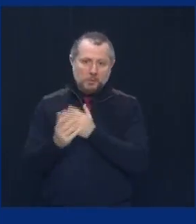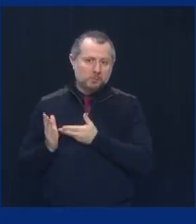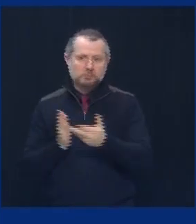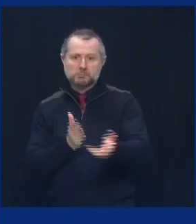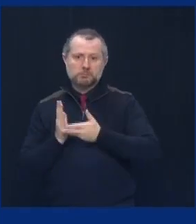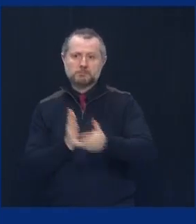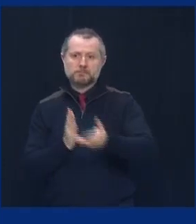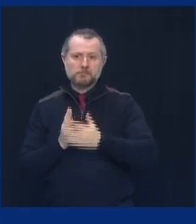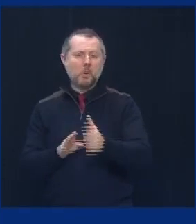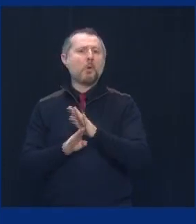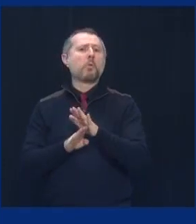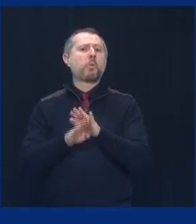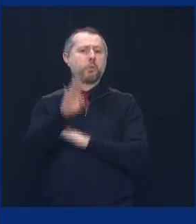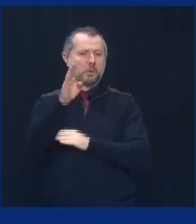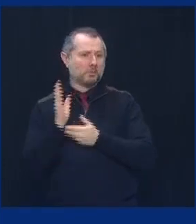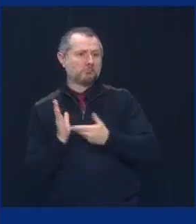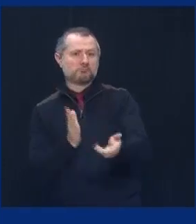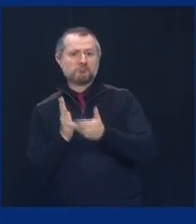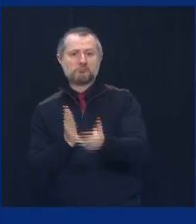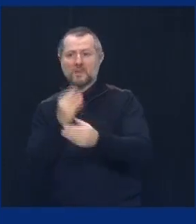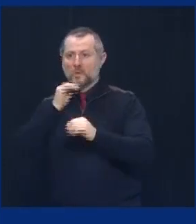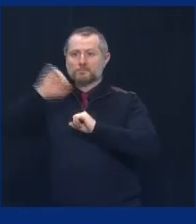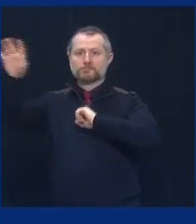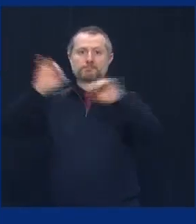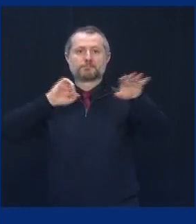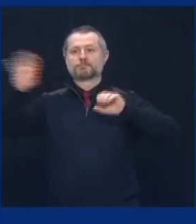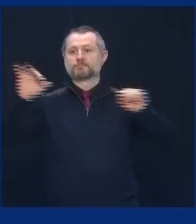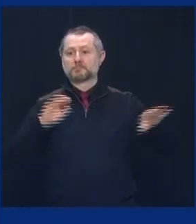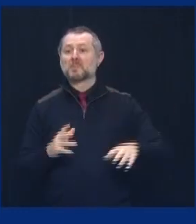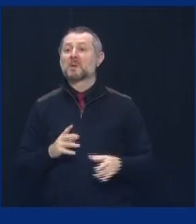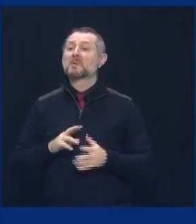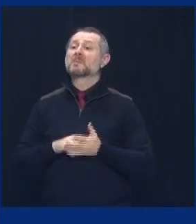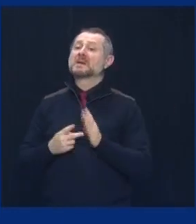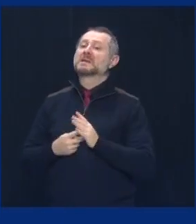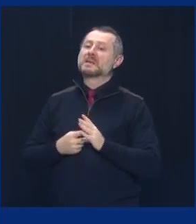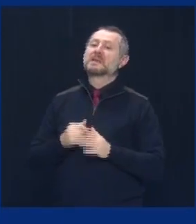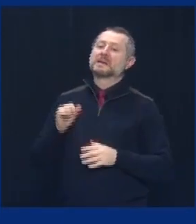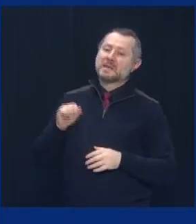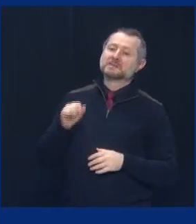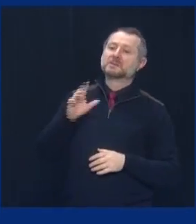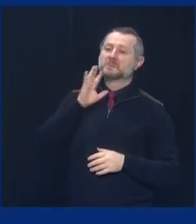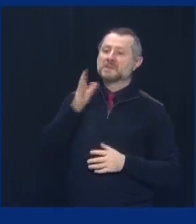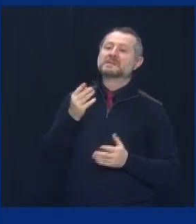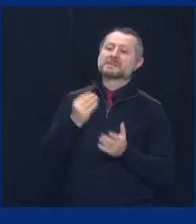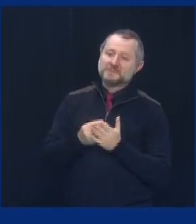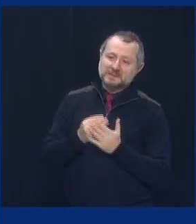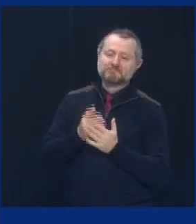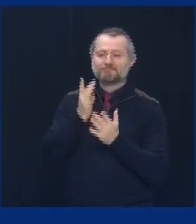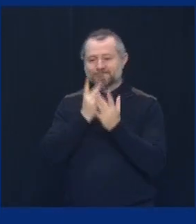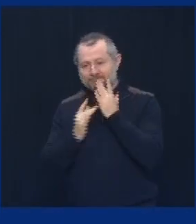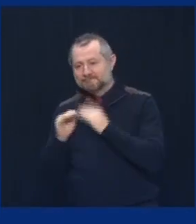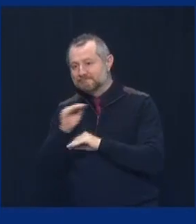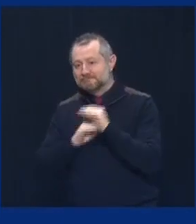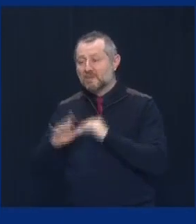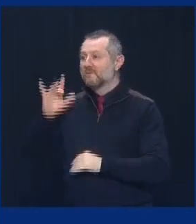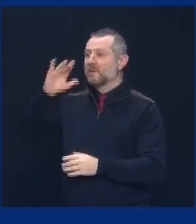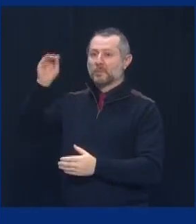different business line. So yes, there'll be an economic hardship for the 25% to